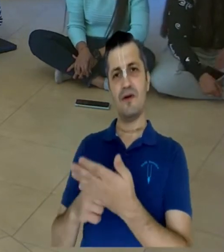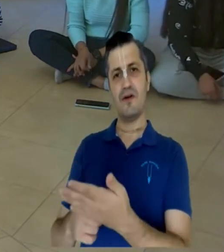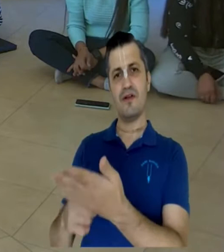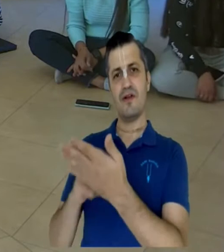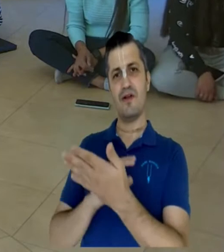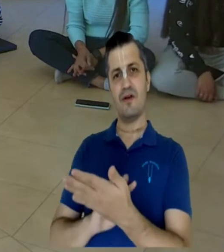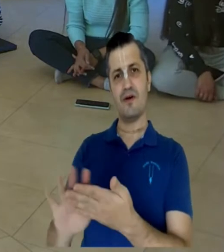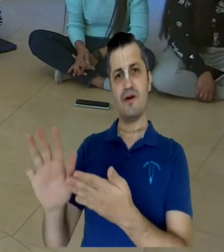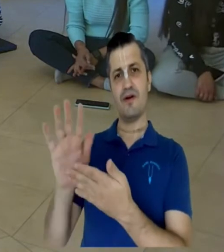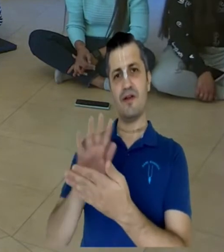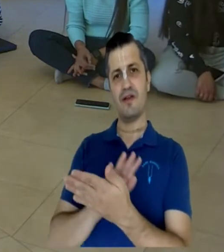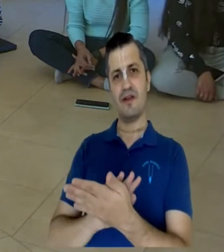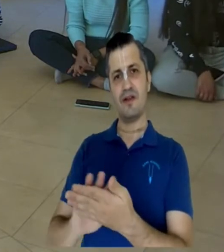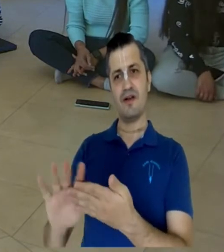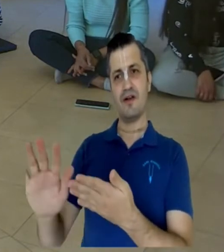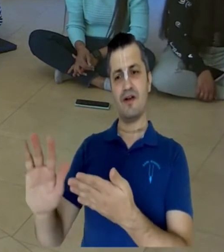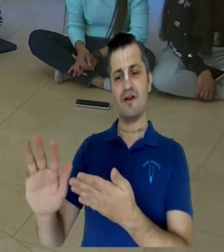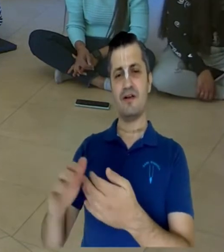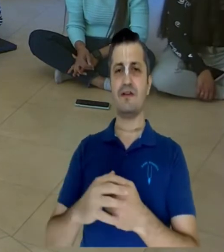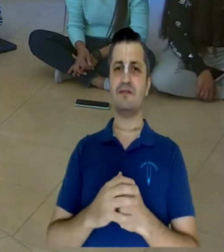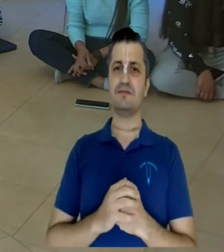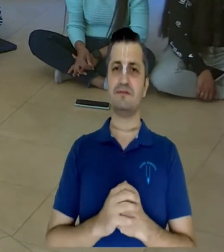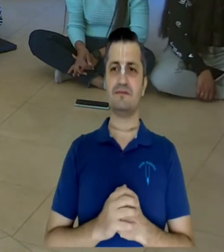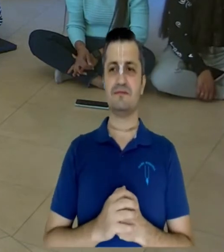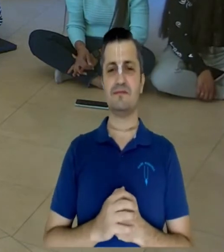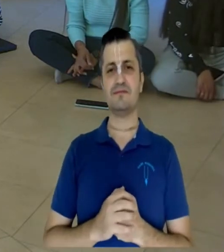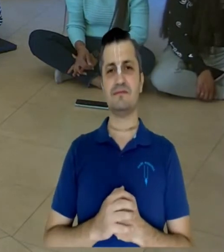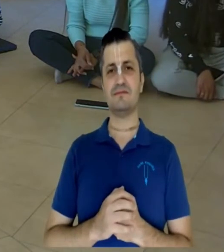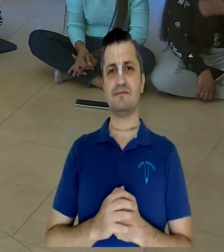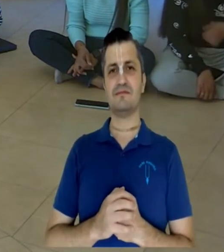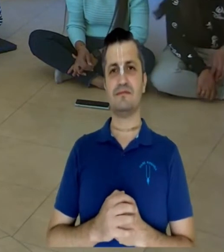Rama Rama Hare Hare